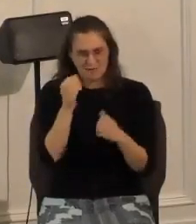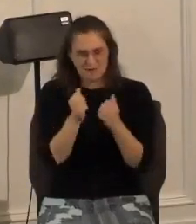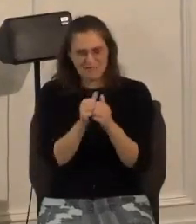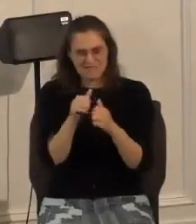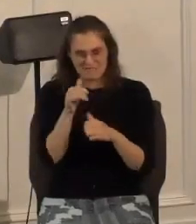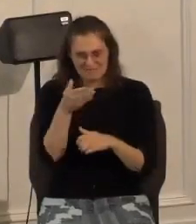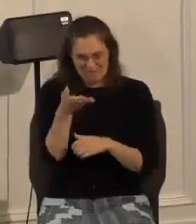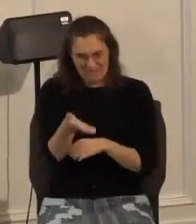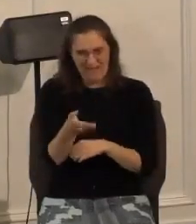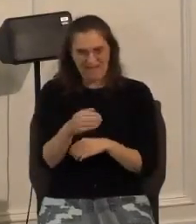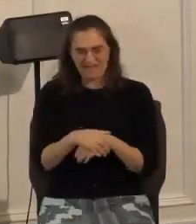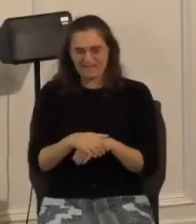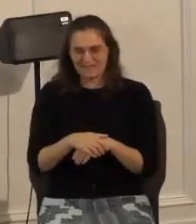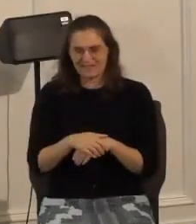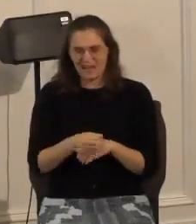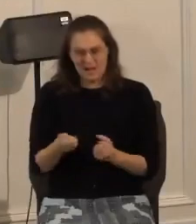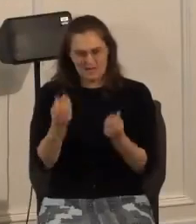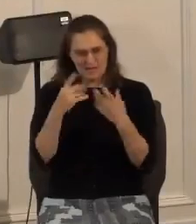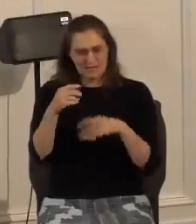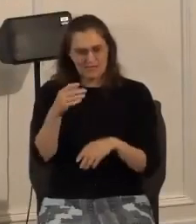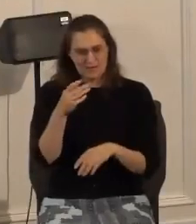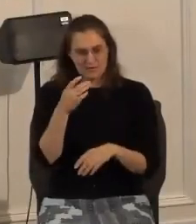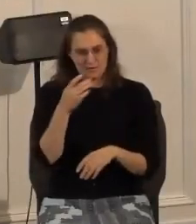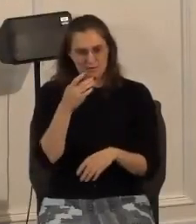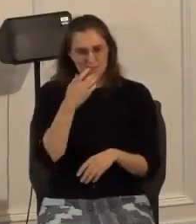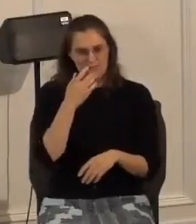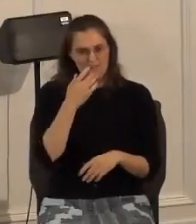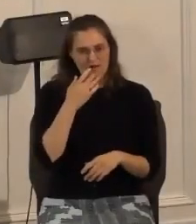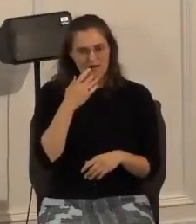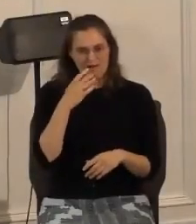Oh, good. How many of you prefer to eat with your fingers?